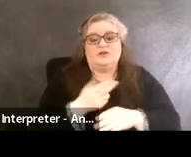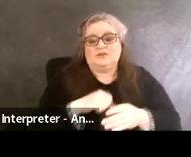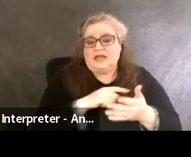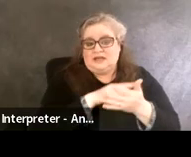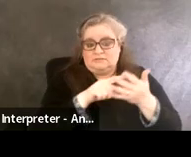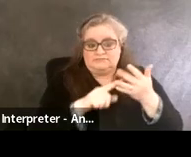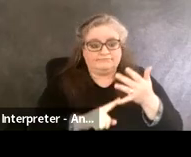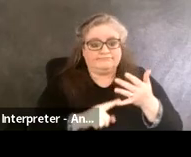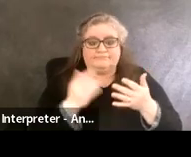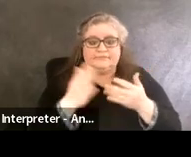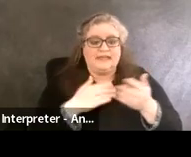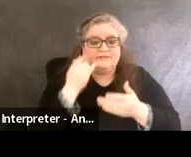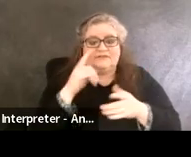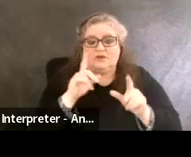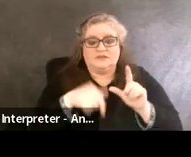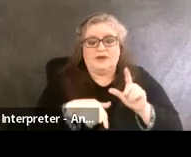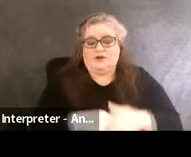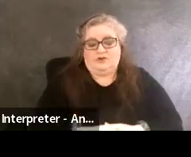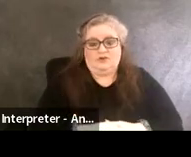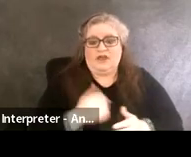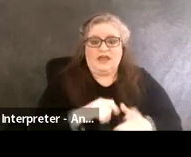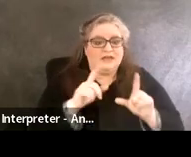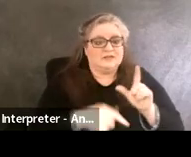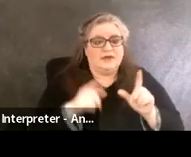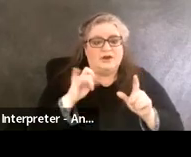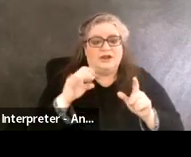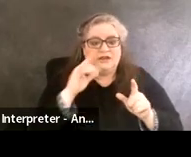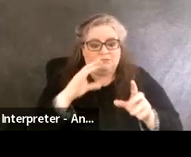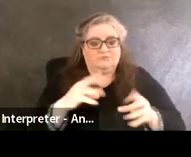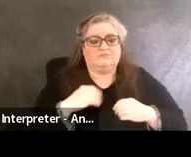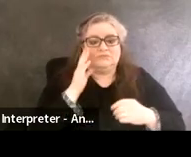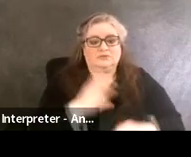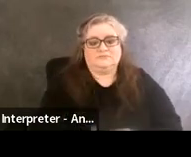these IDs, even if they're expired. Any expired IDs will be accepted.